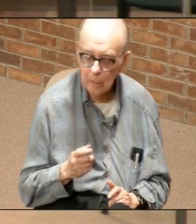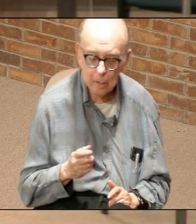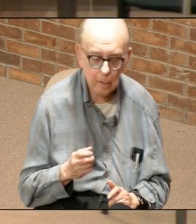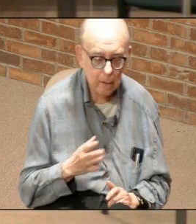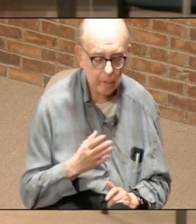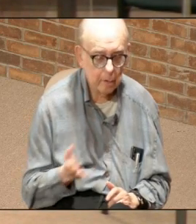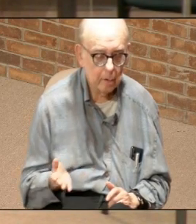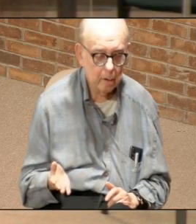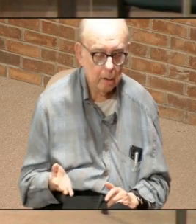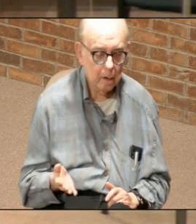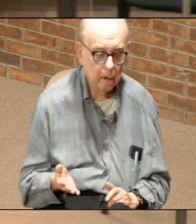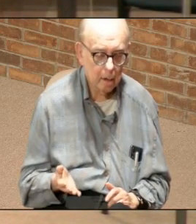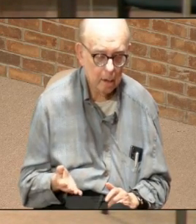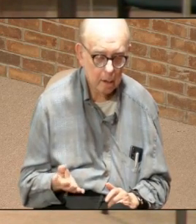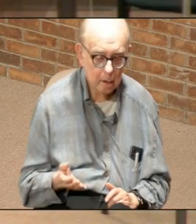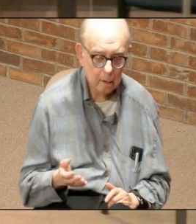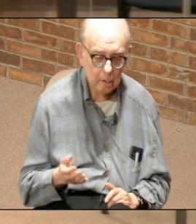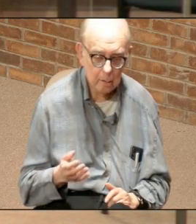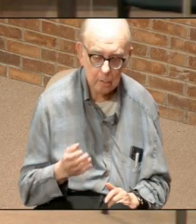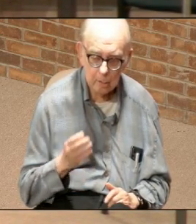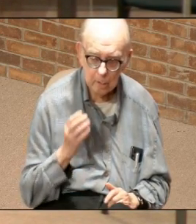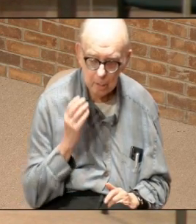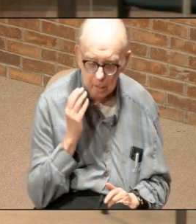How many of you all know what white noise is?